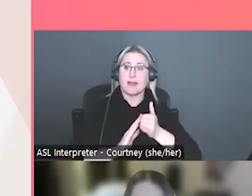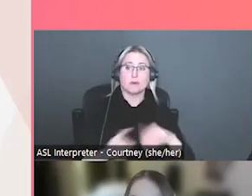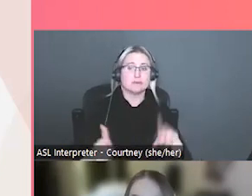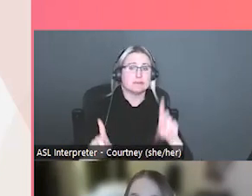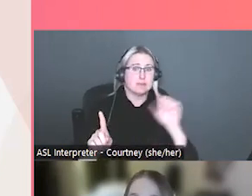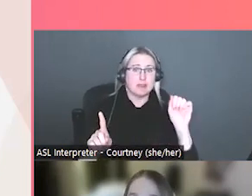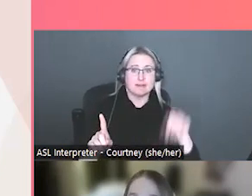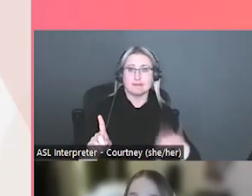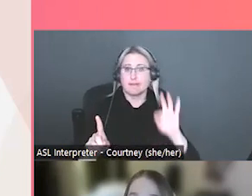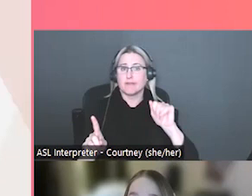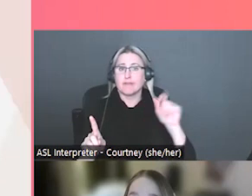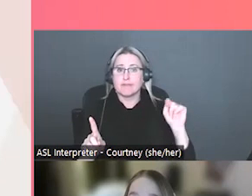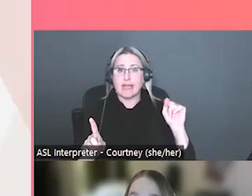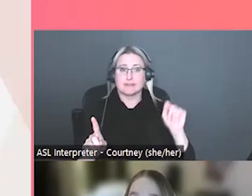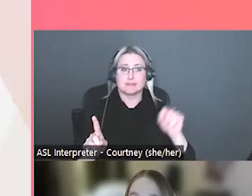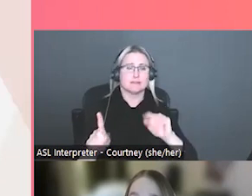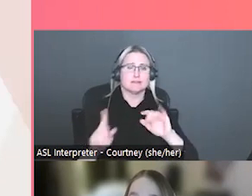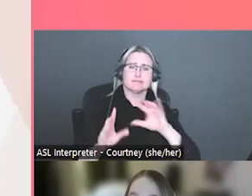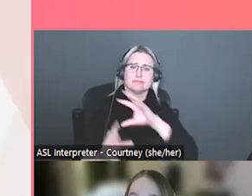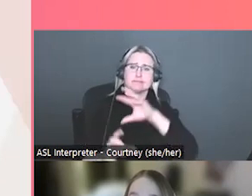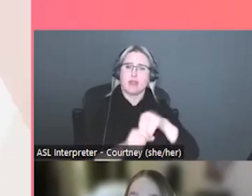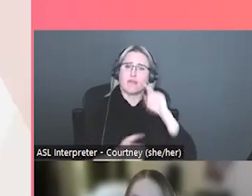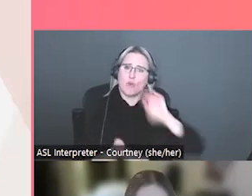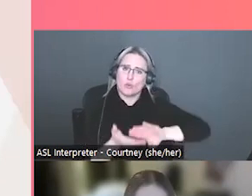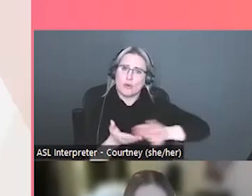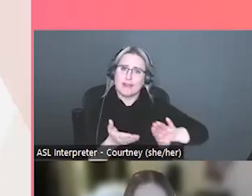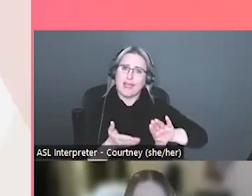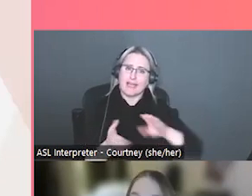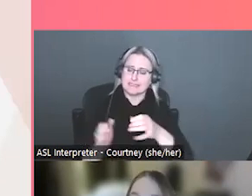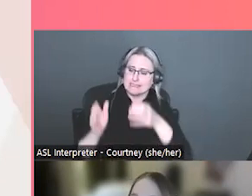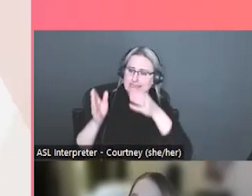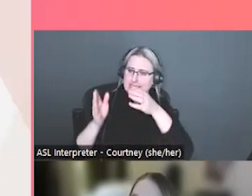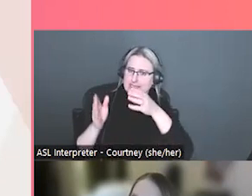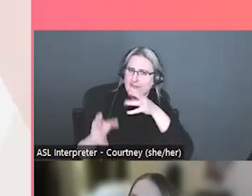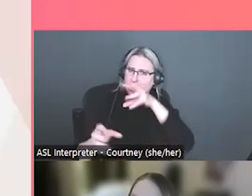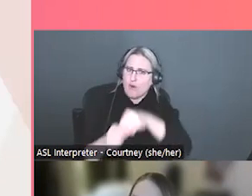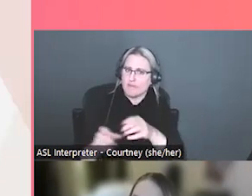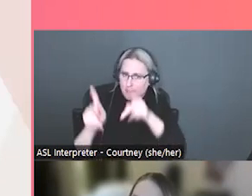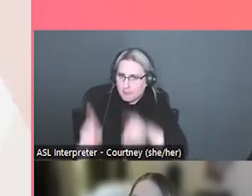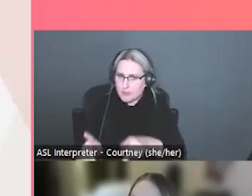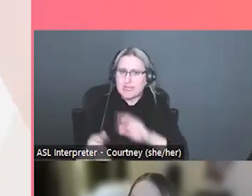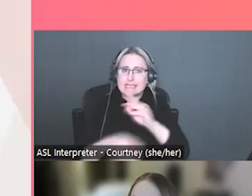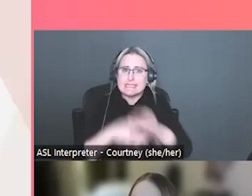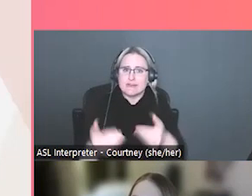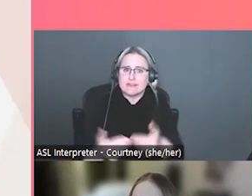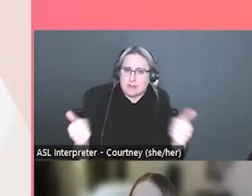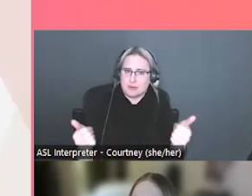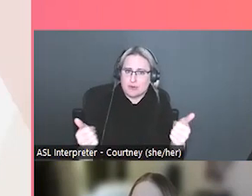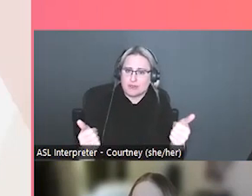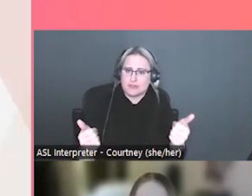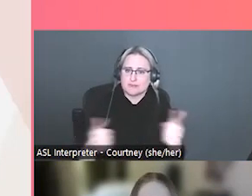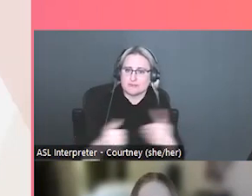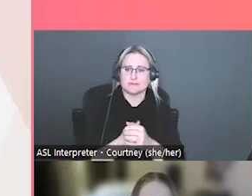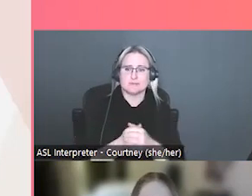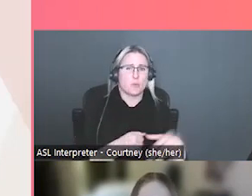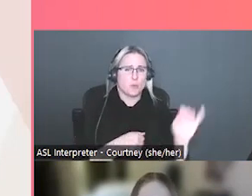and racialization as a part of the individual rather than as separate to them. Also,